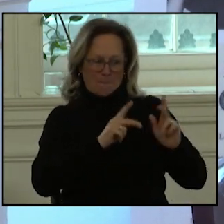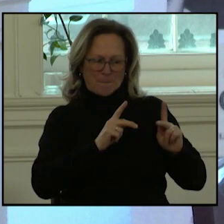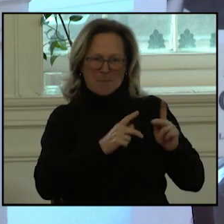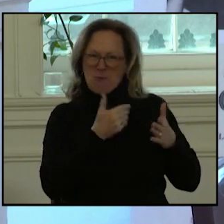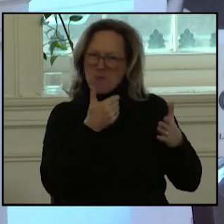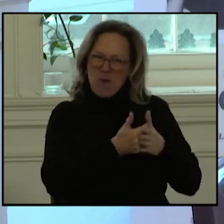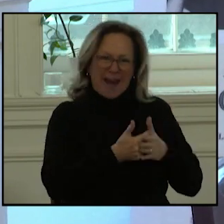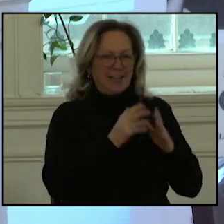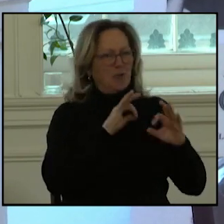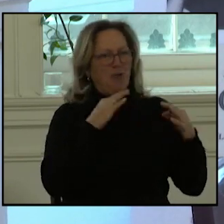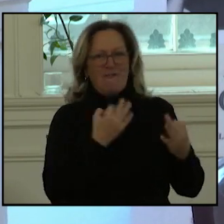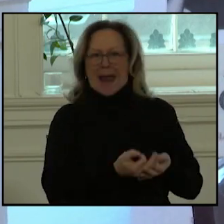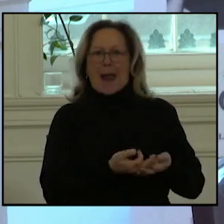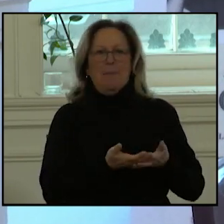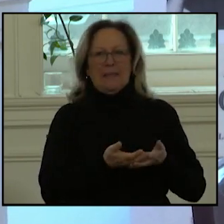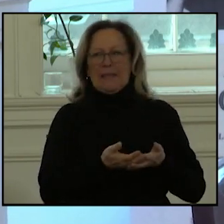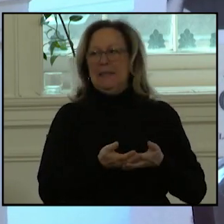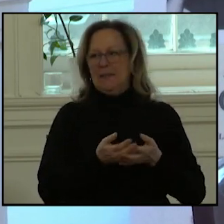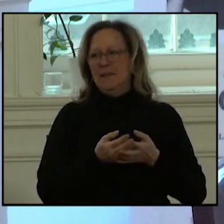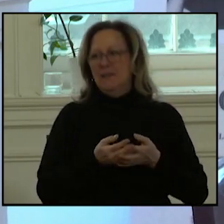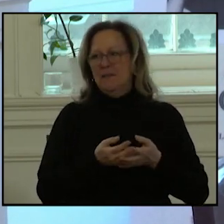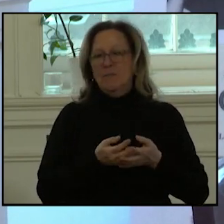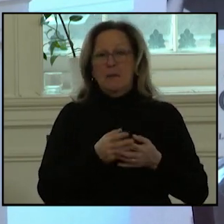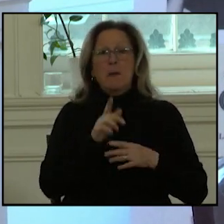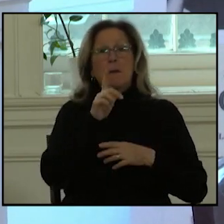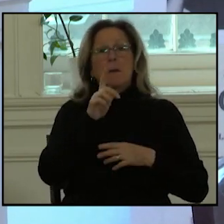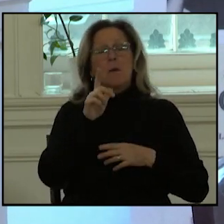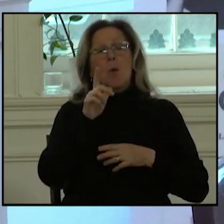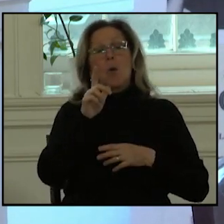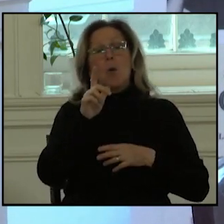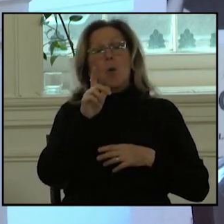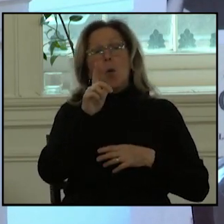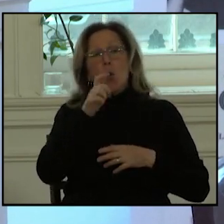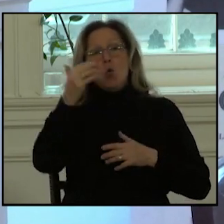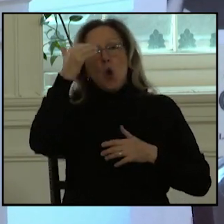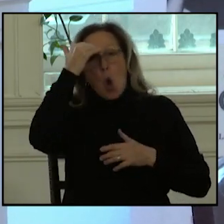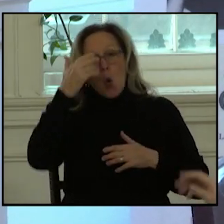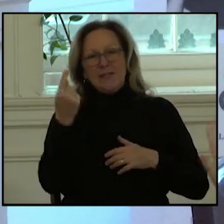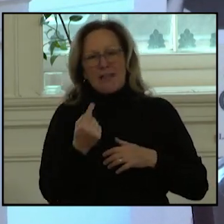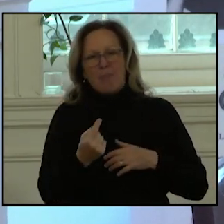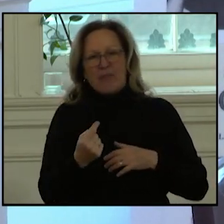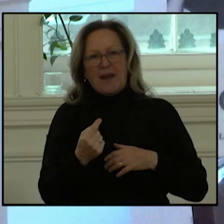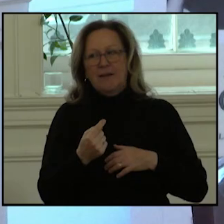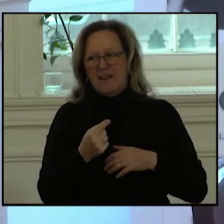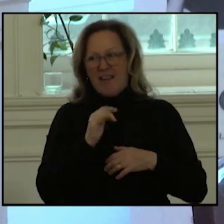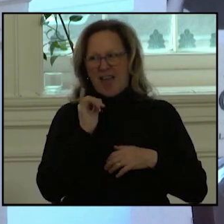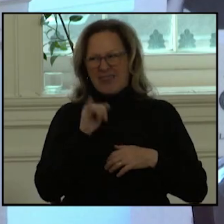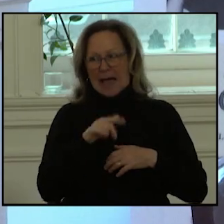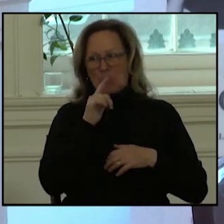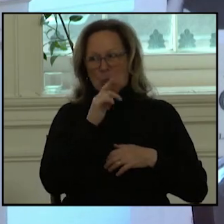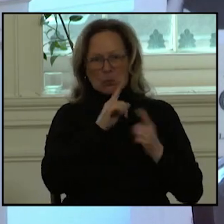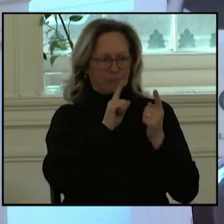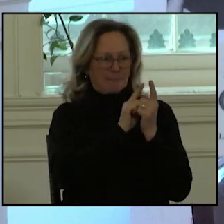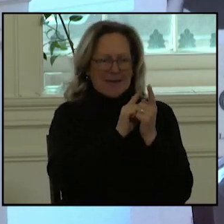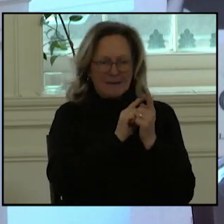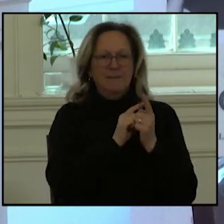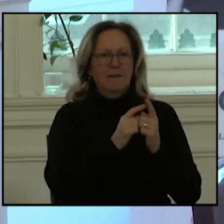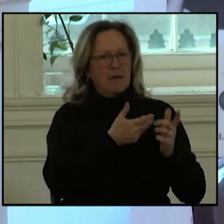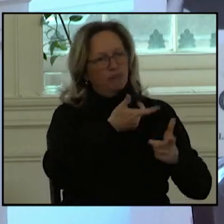people right in your family, the people who may know something that you don't know they know, and talking to them. That's the first place.